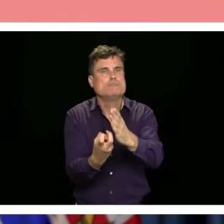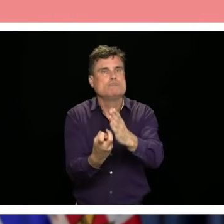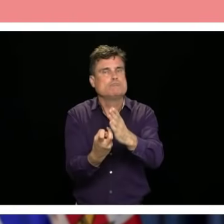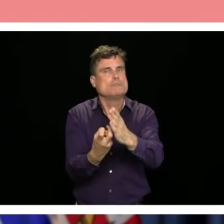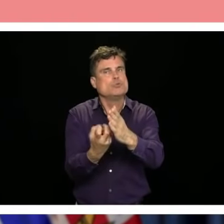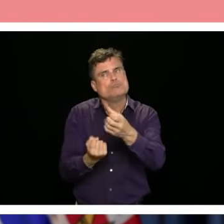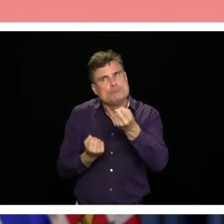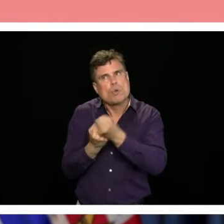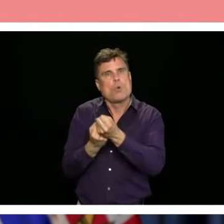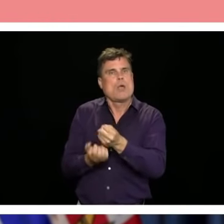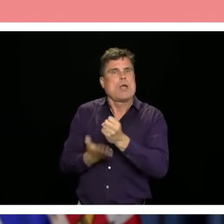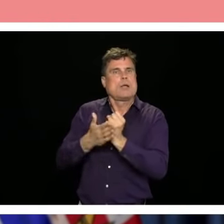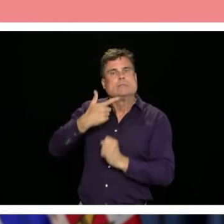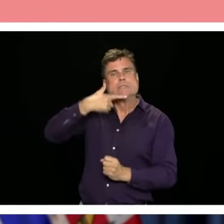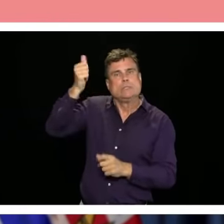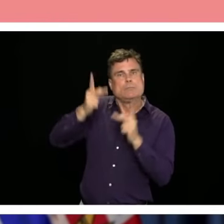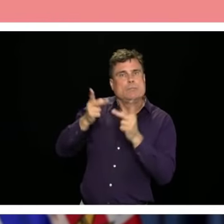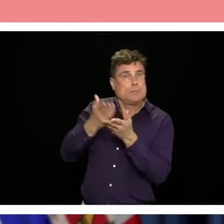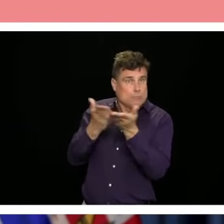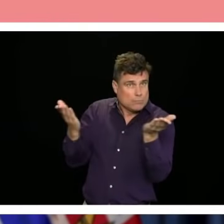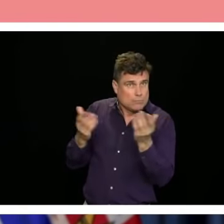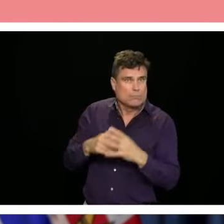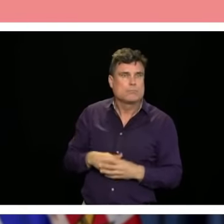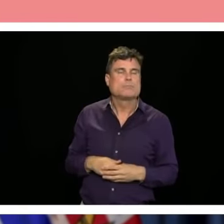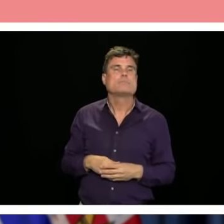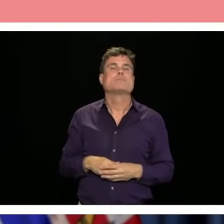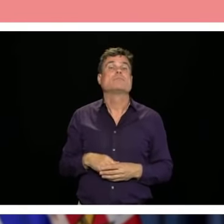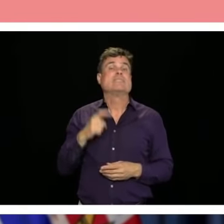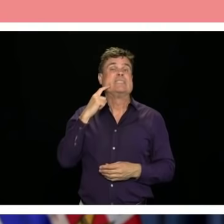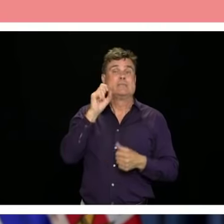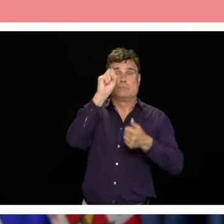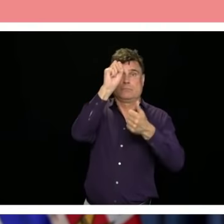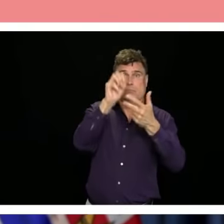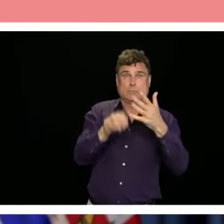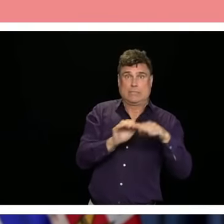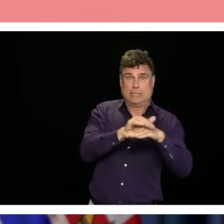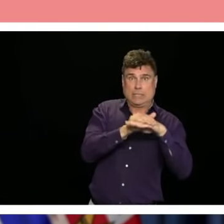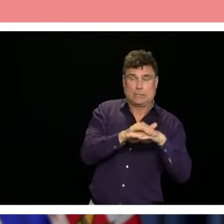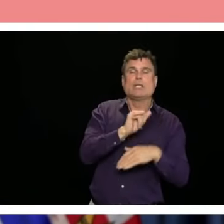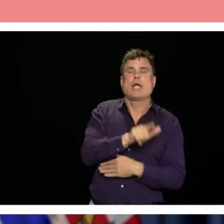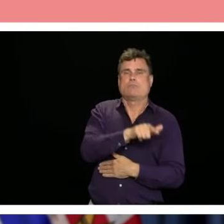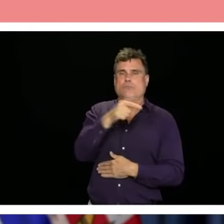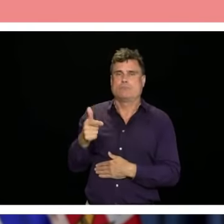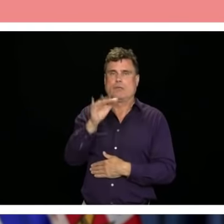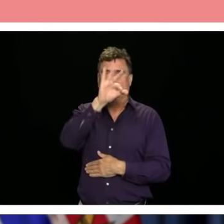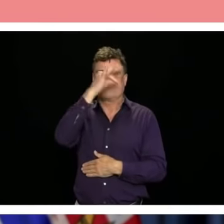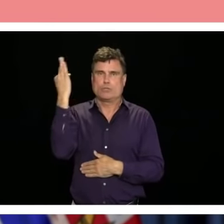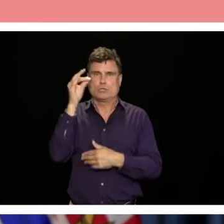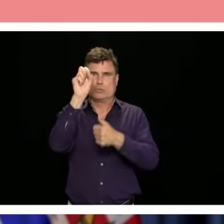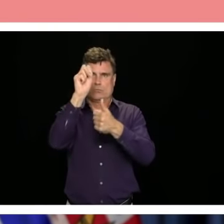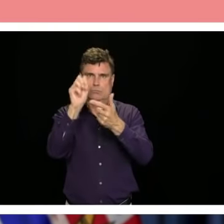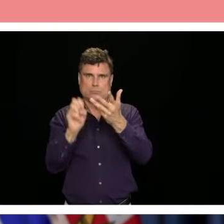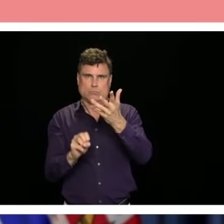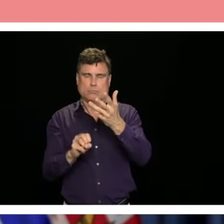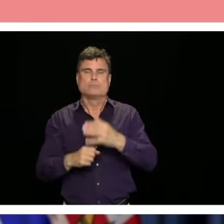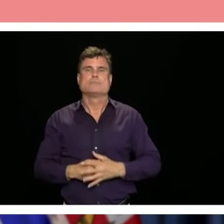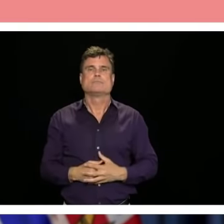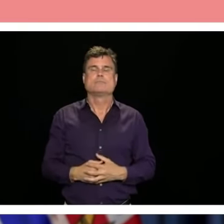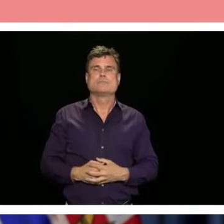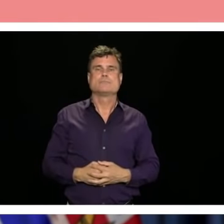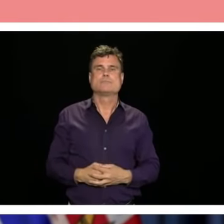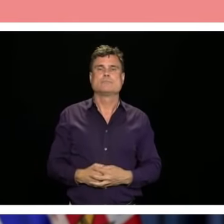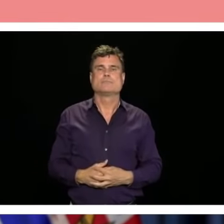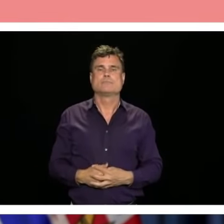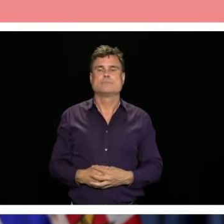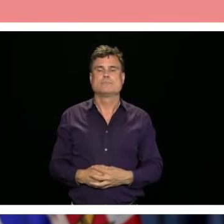of this sector. And I'm hoping that part of the recognition and celebration of healthcare workers will inspire a new generation of people to